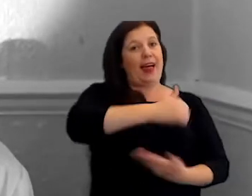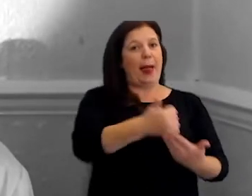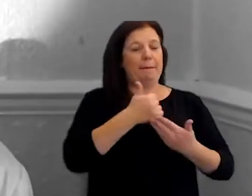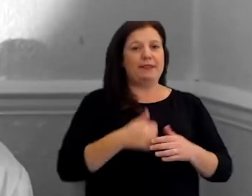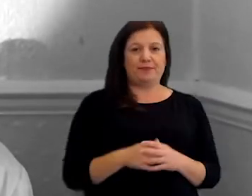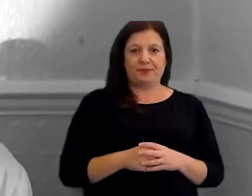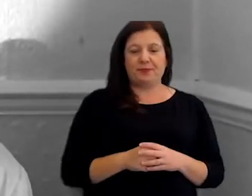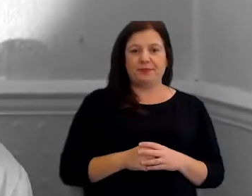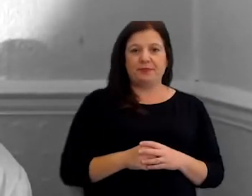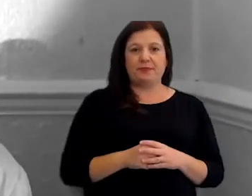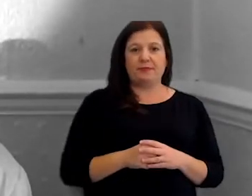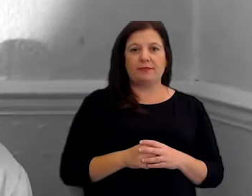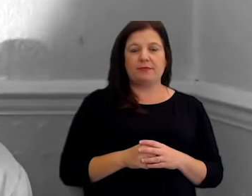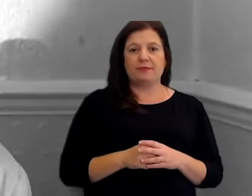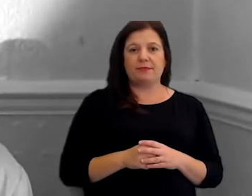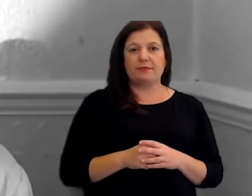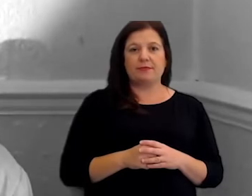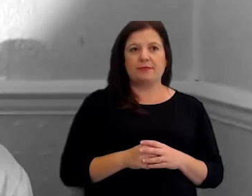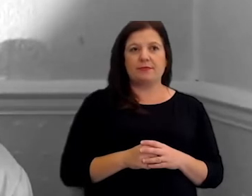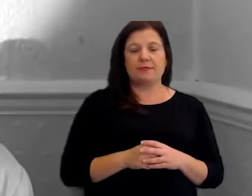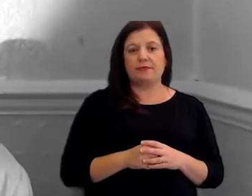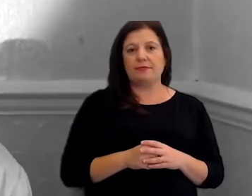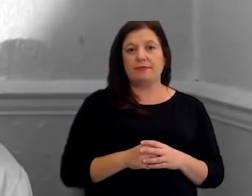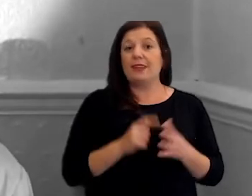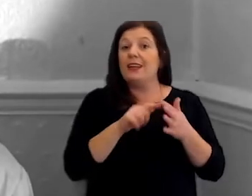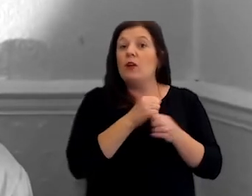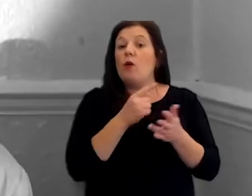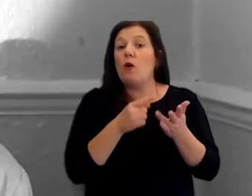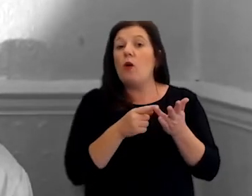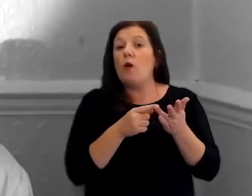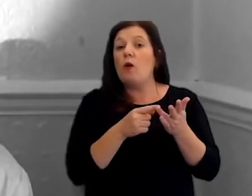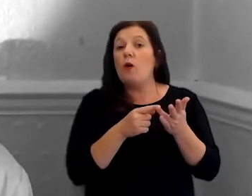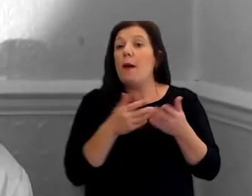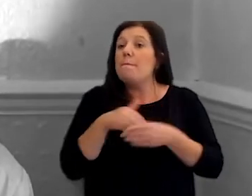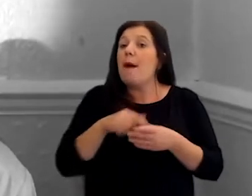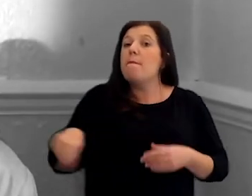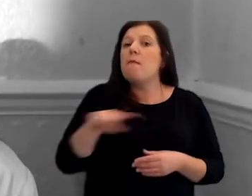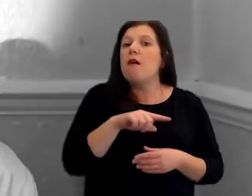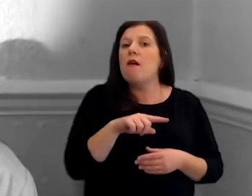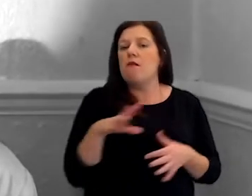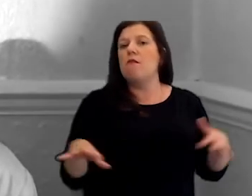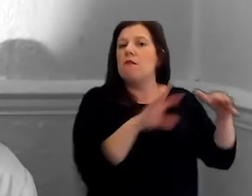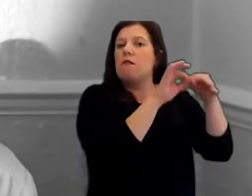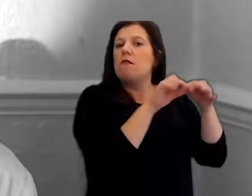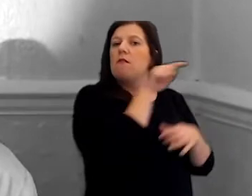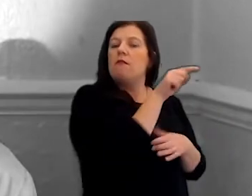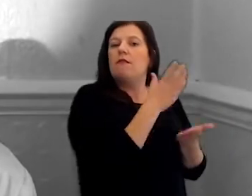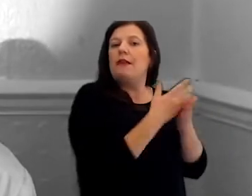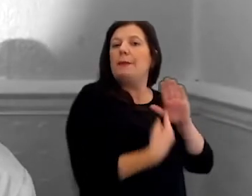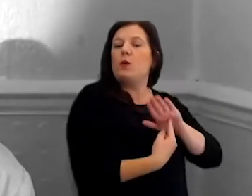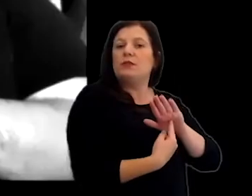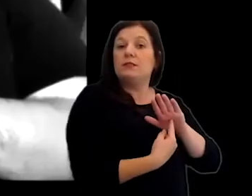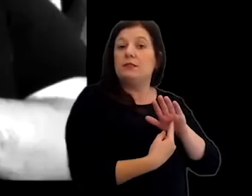Ego is vital to its members, but don't just take our word